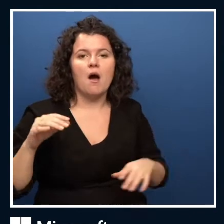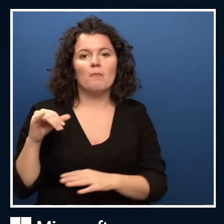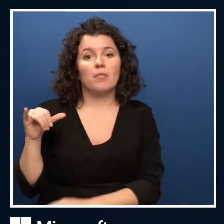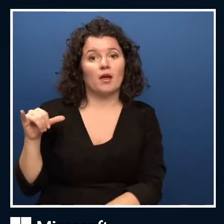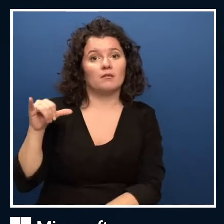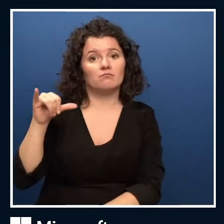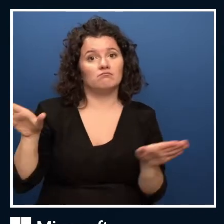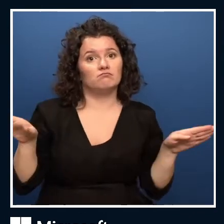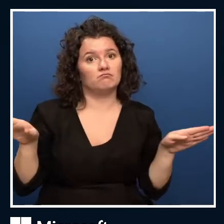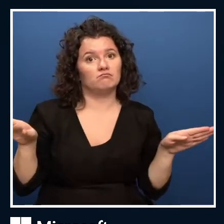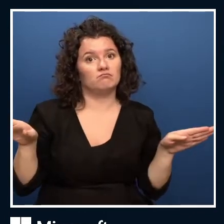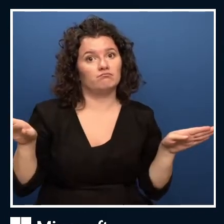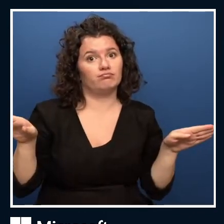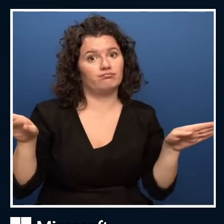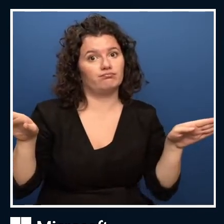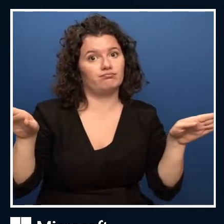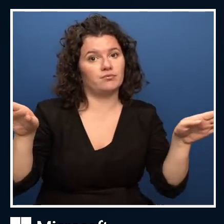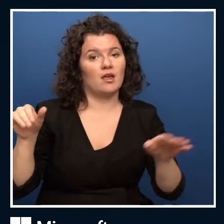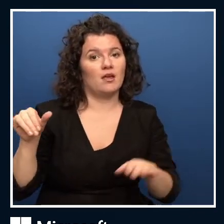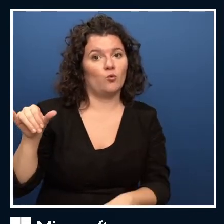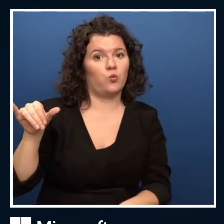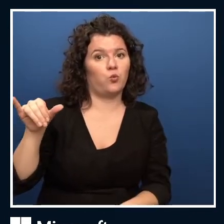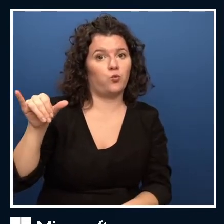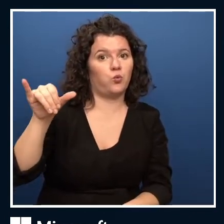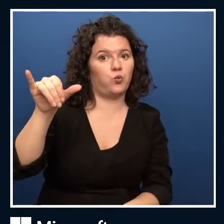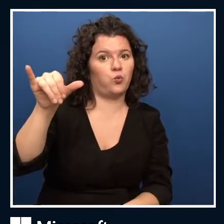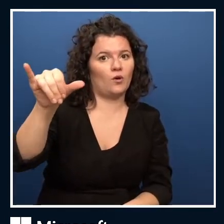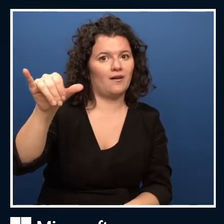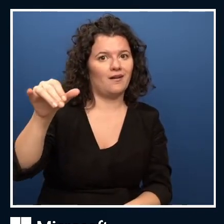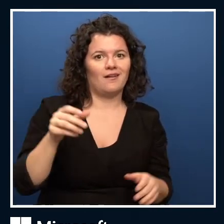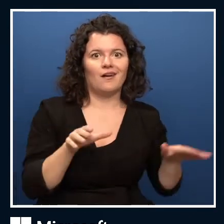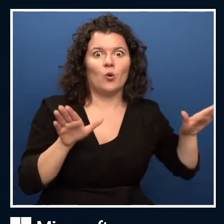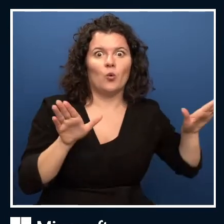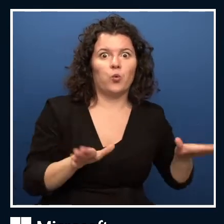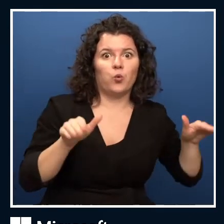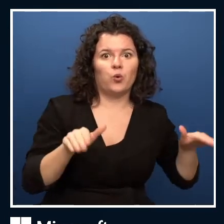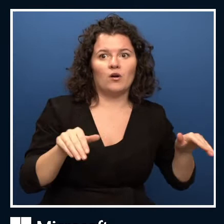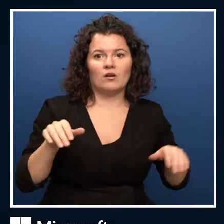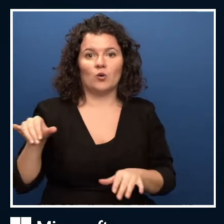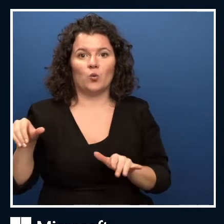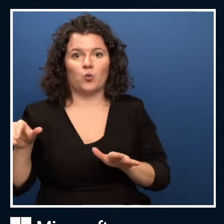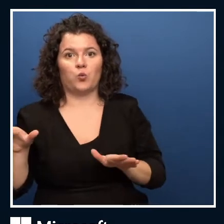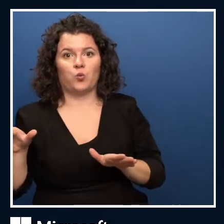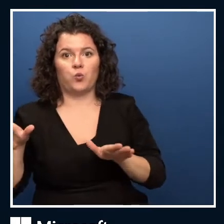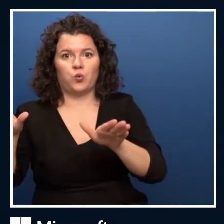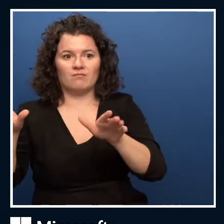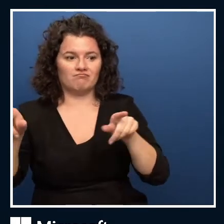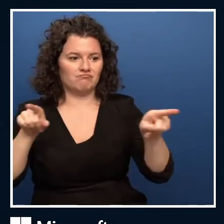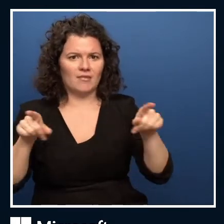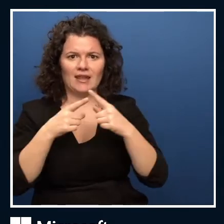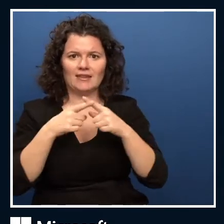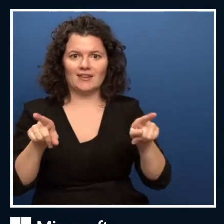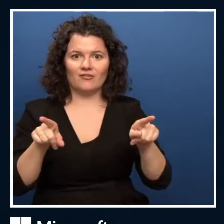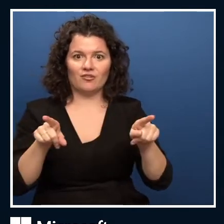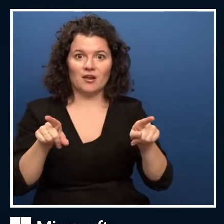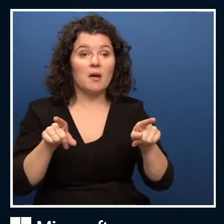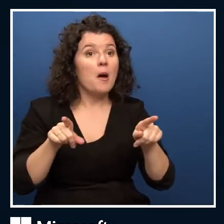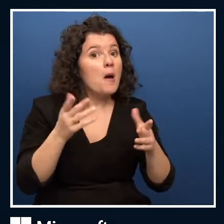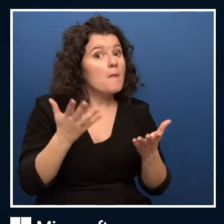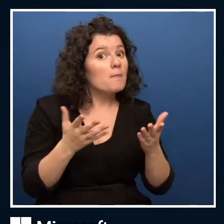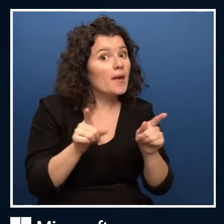human intelligence, or maybe they can be really different systems based on really different